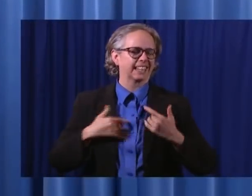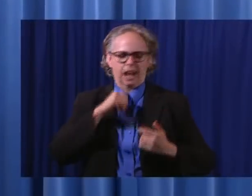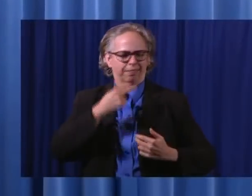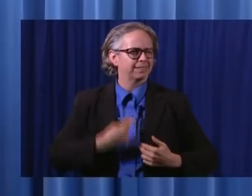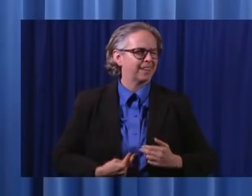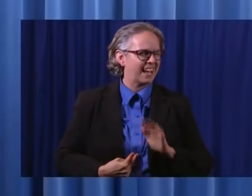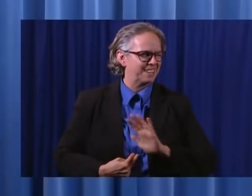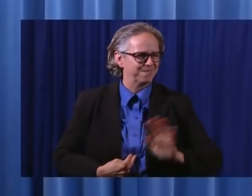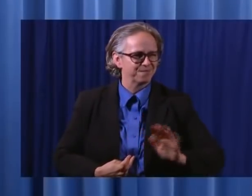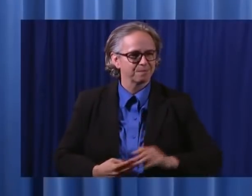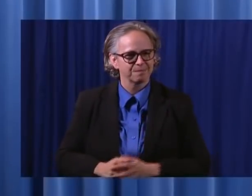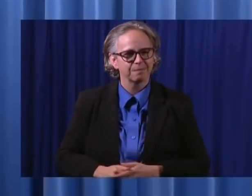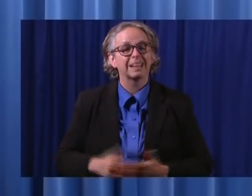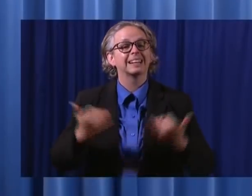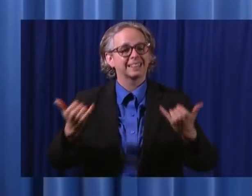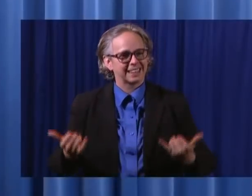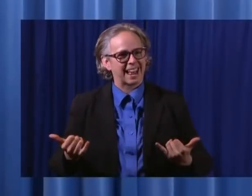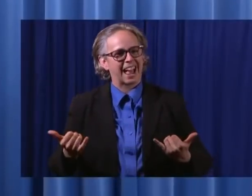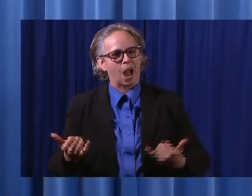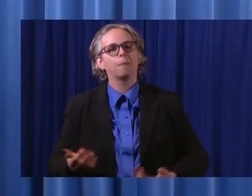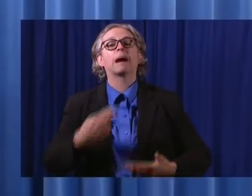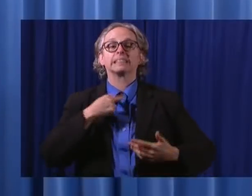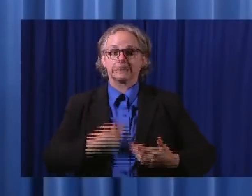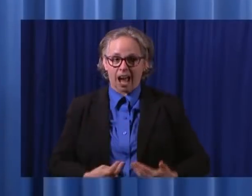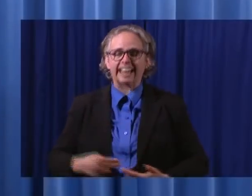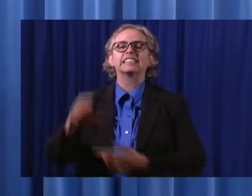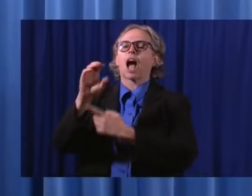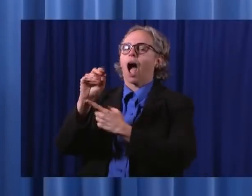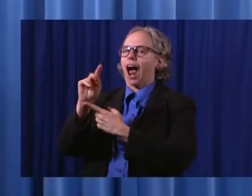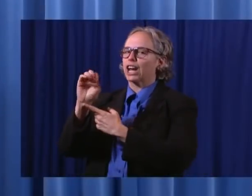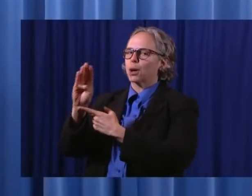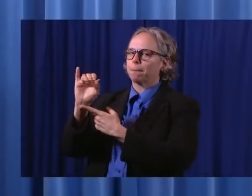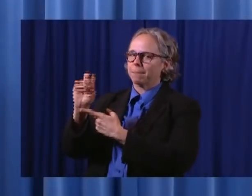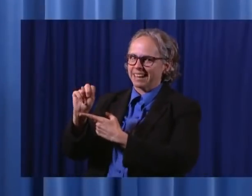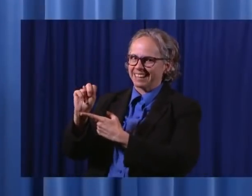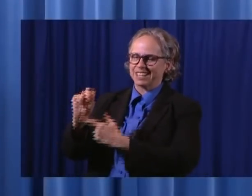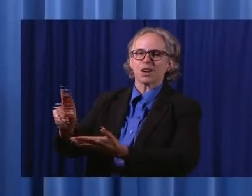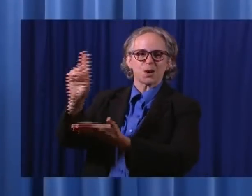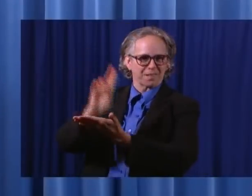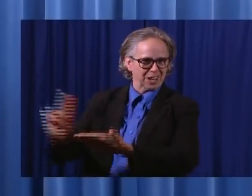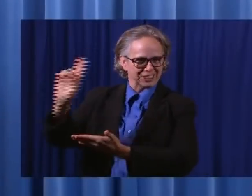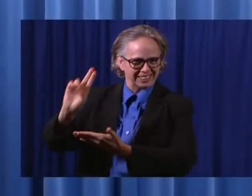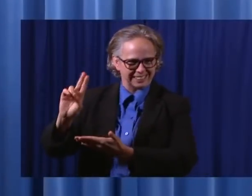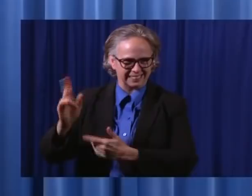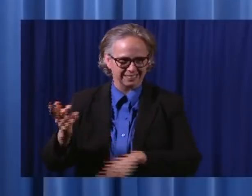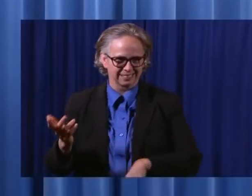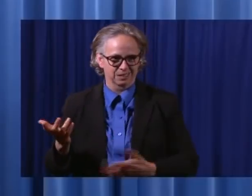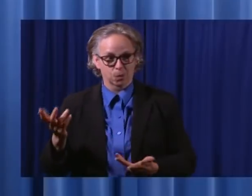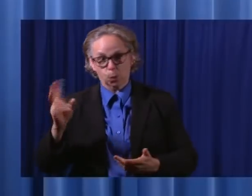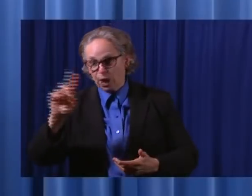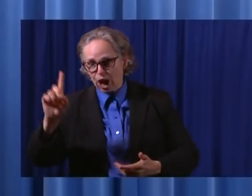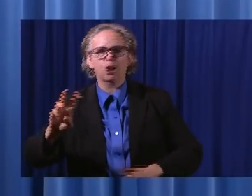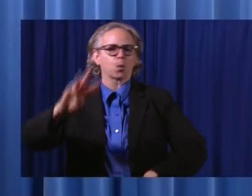an Otterbein University tie. Otterbein, of course, is located in Westerville.